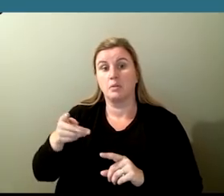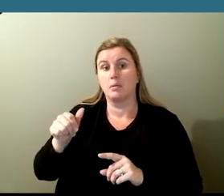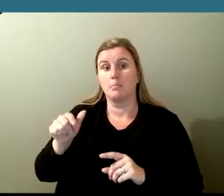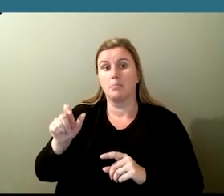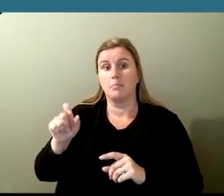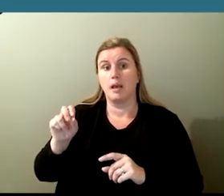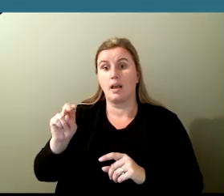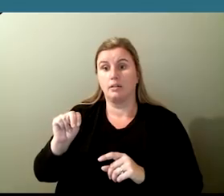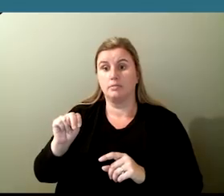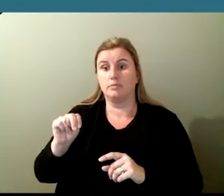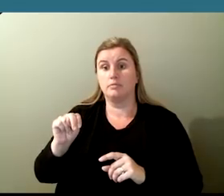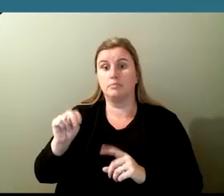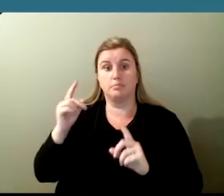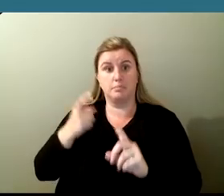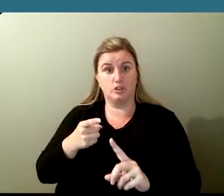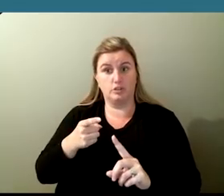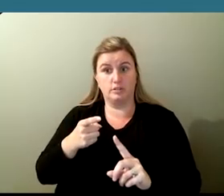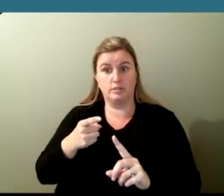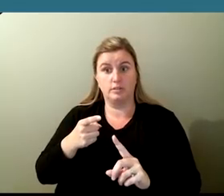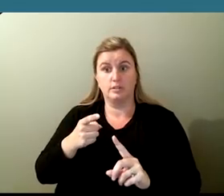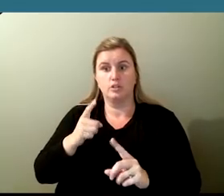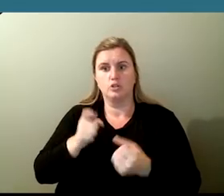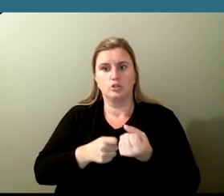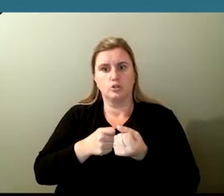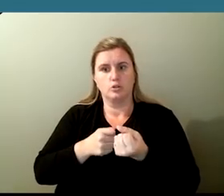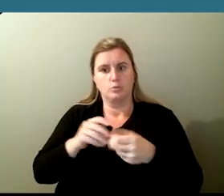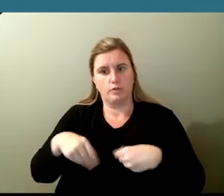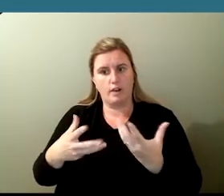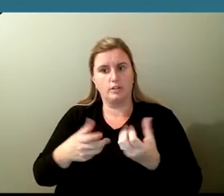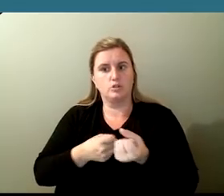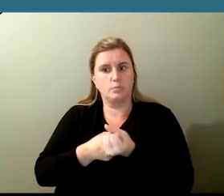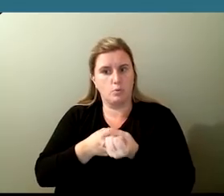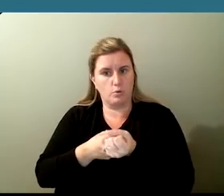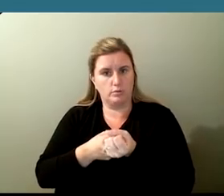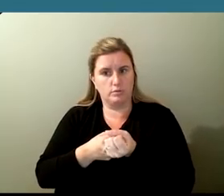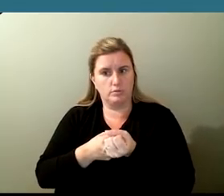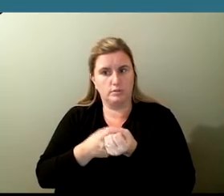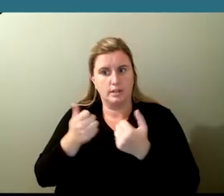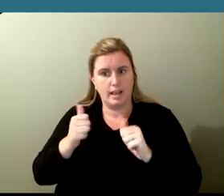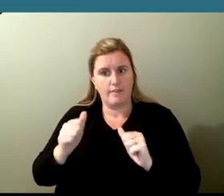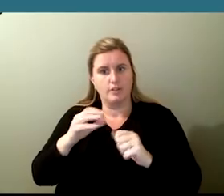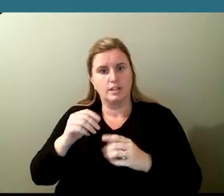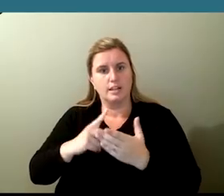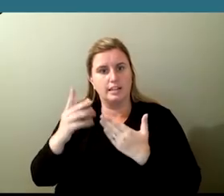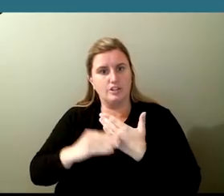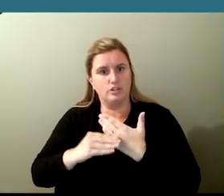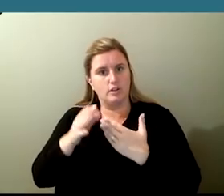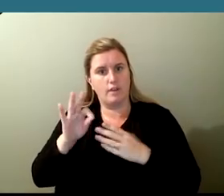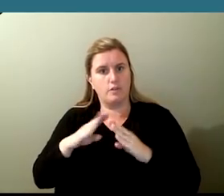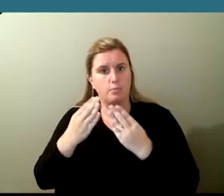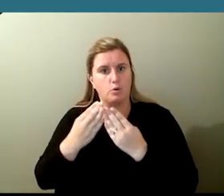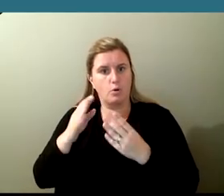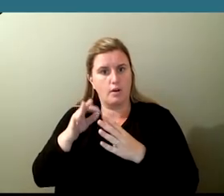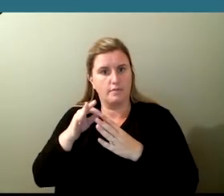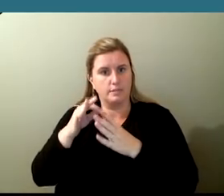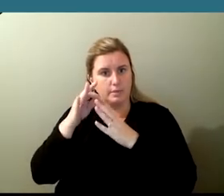The mission of the Pennsylvania Training and Technical Assistance Network is to provide or to support the efforts and initiatives of the Bureau